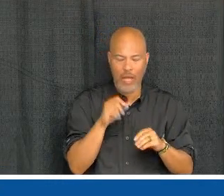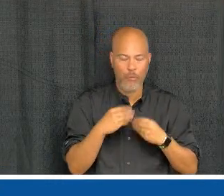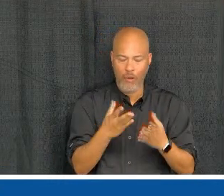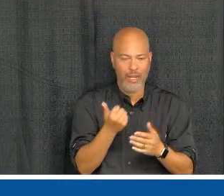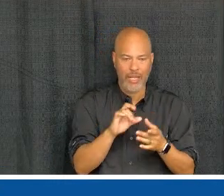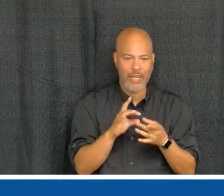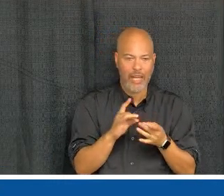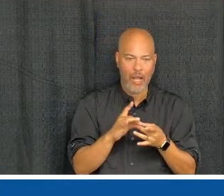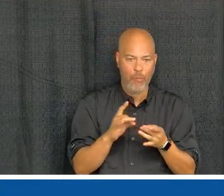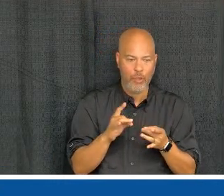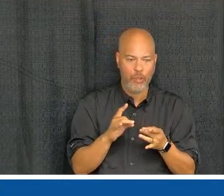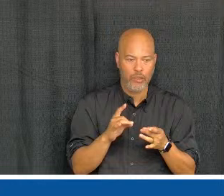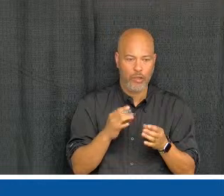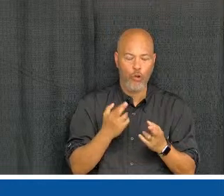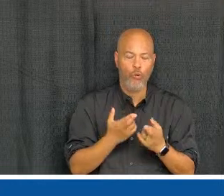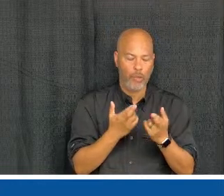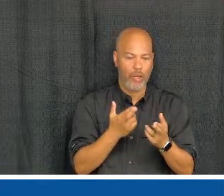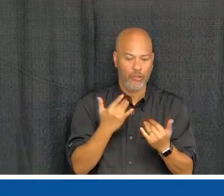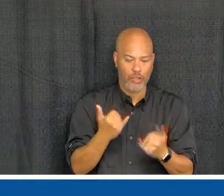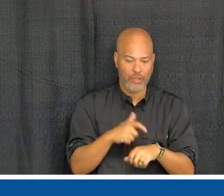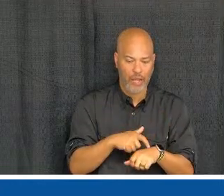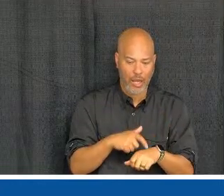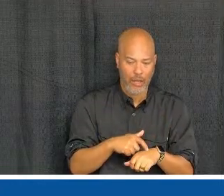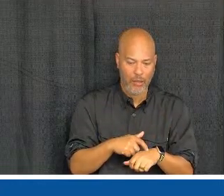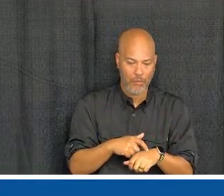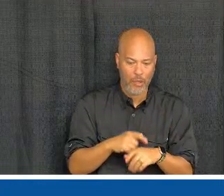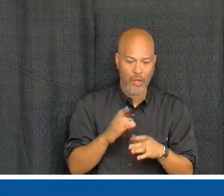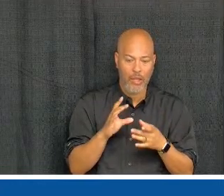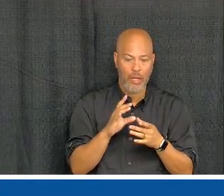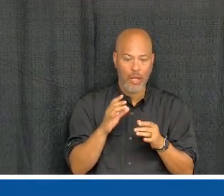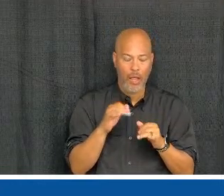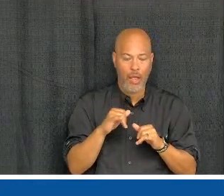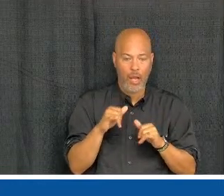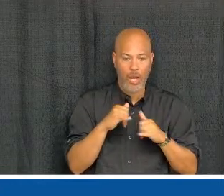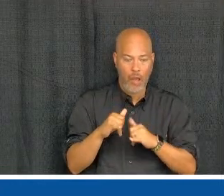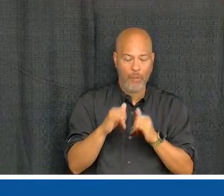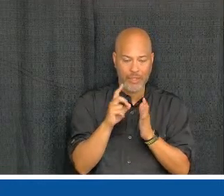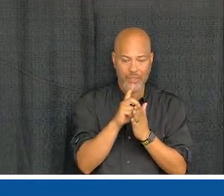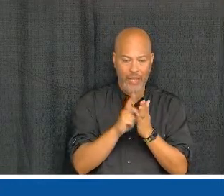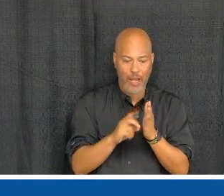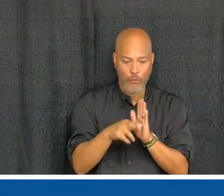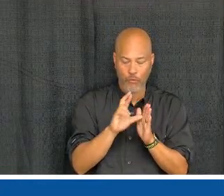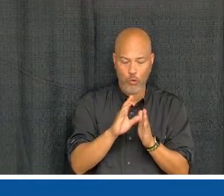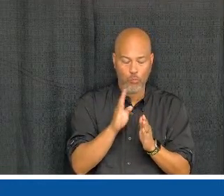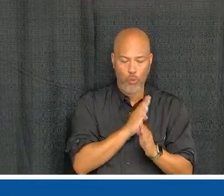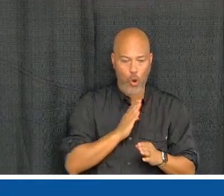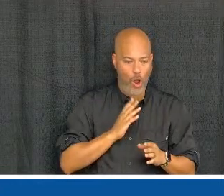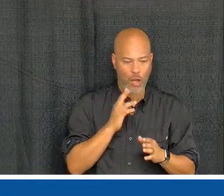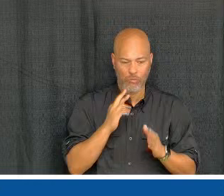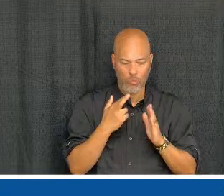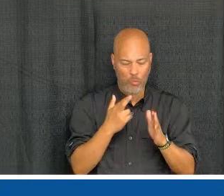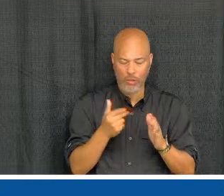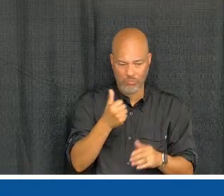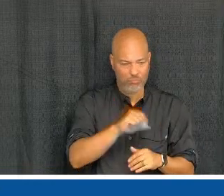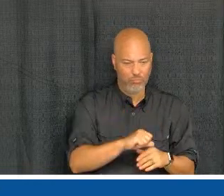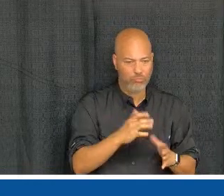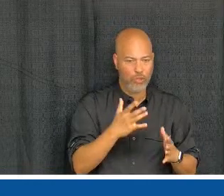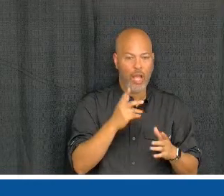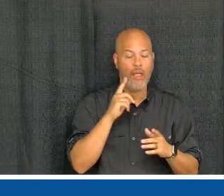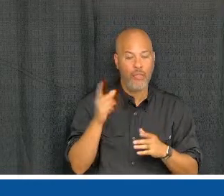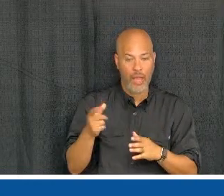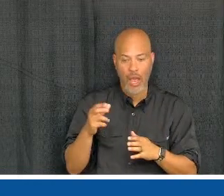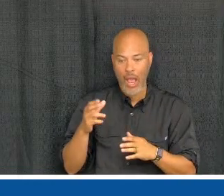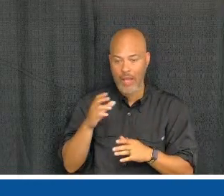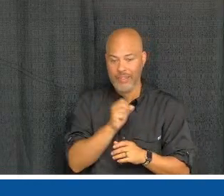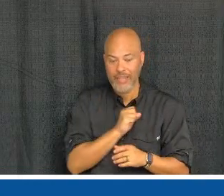comments or recommendation this time. The Common Design Review Board did recommend against it. The planning staff recommends